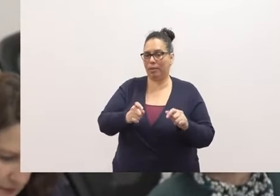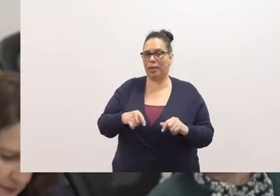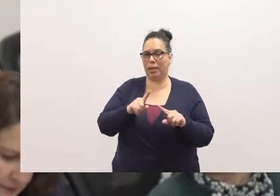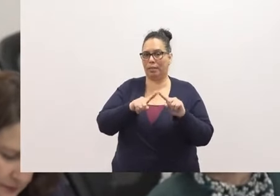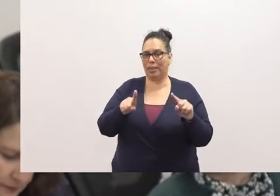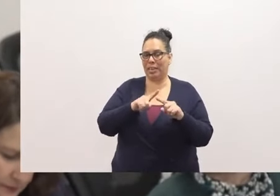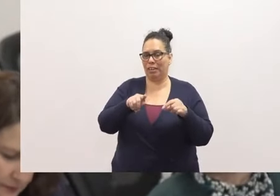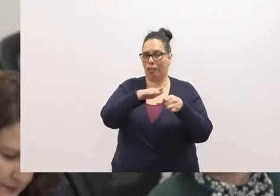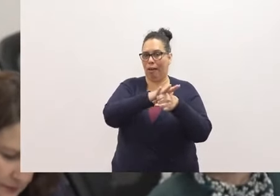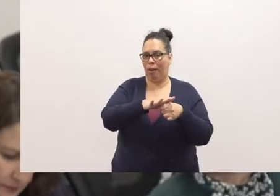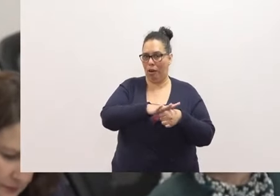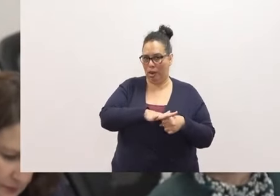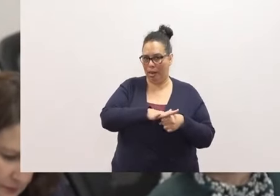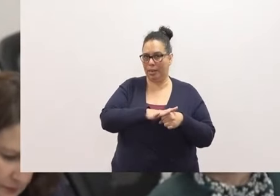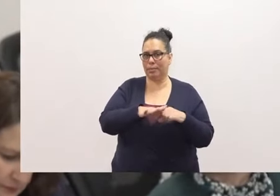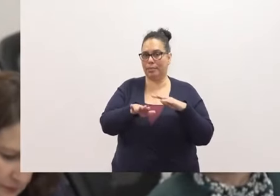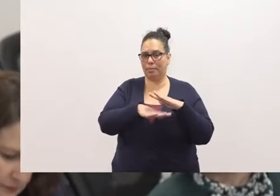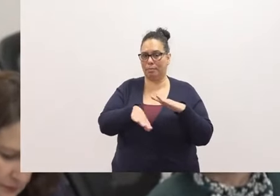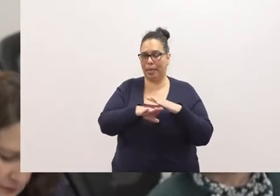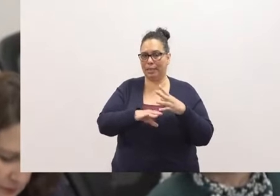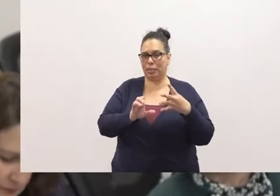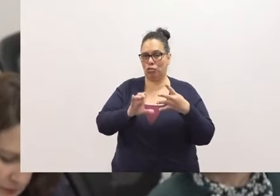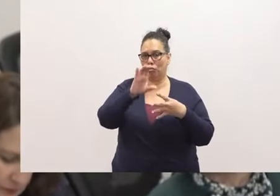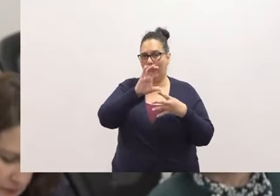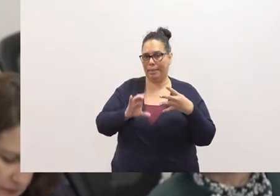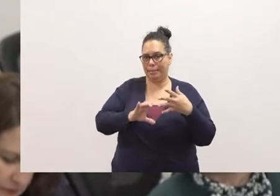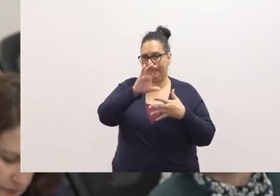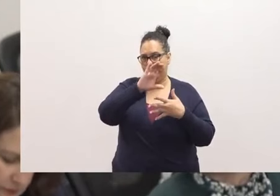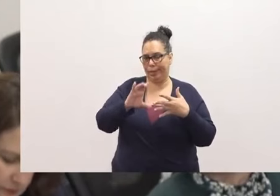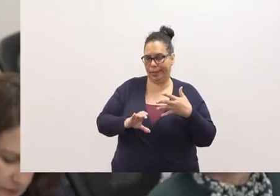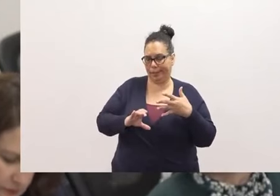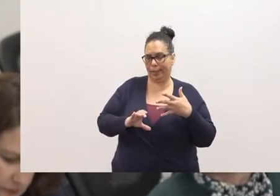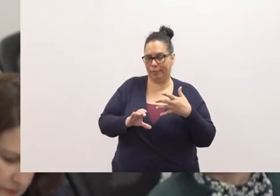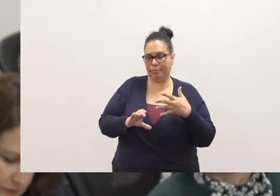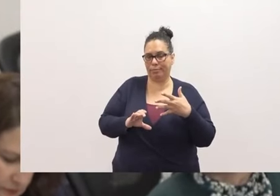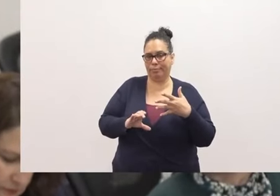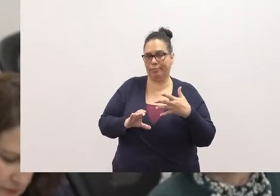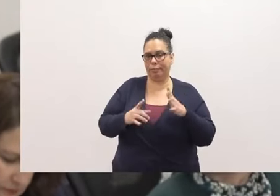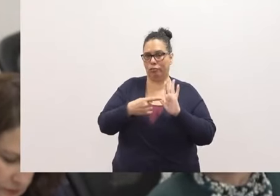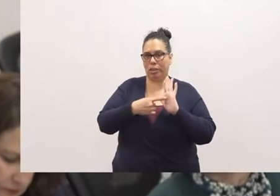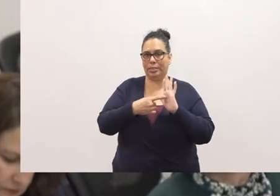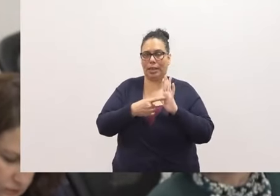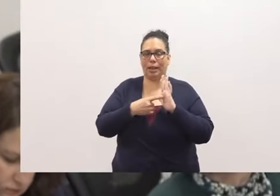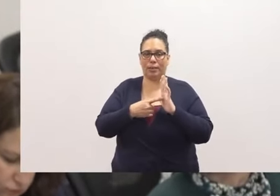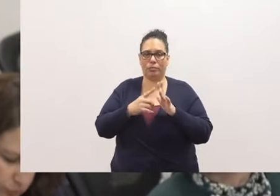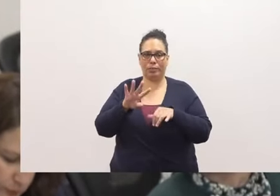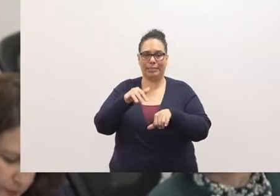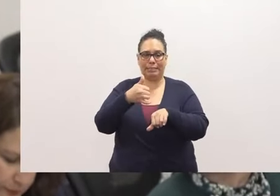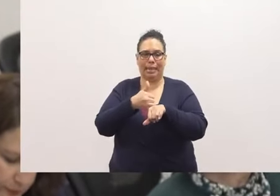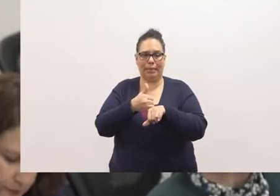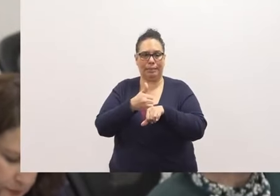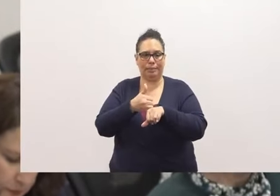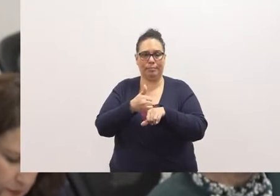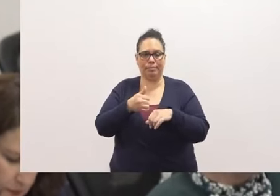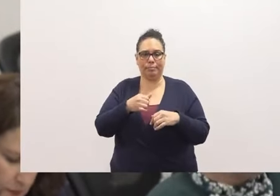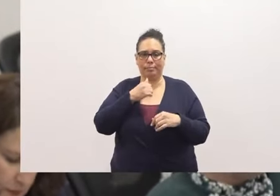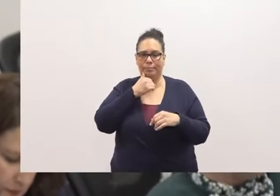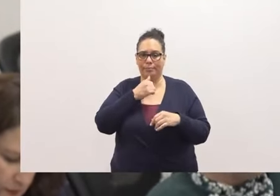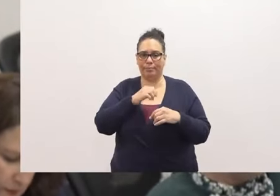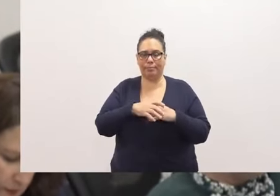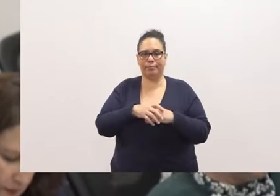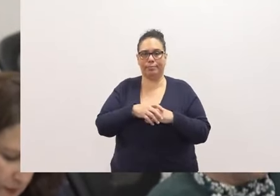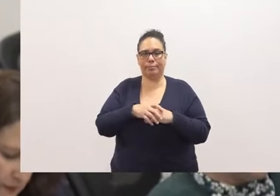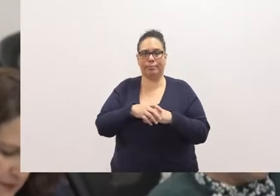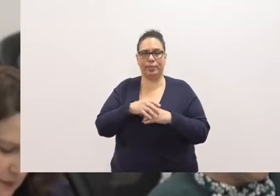content areas based on criteria that the, for example, that we've set, and for example, like